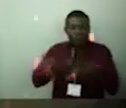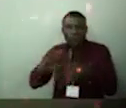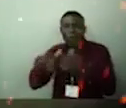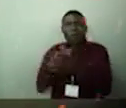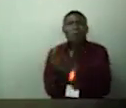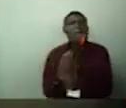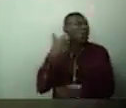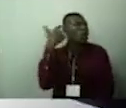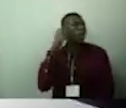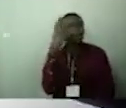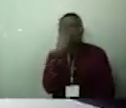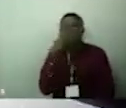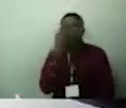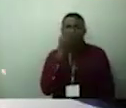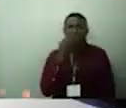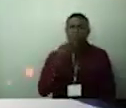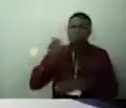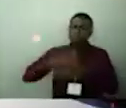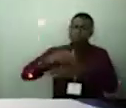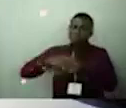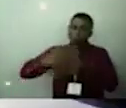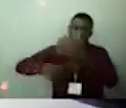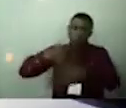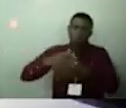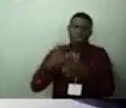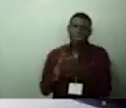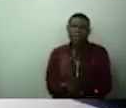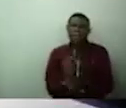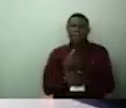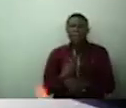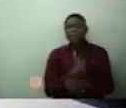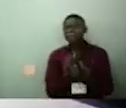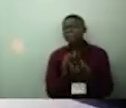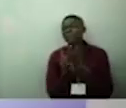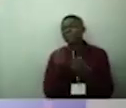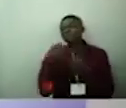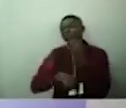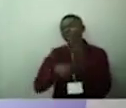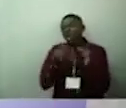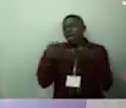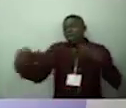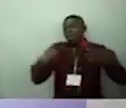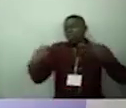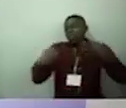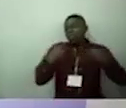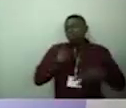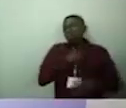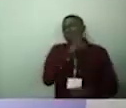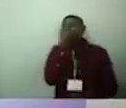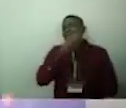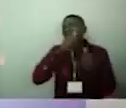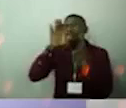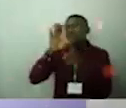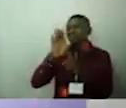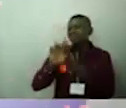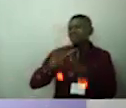gold. And on, it brings us, I mean, a lot of detailed description about the city.